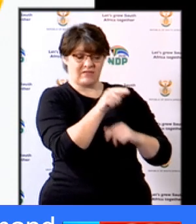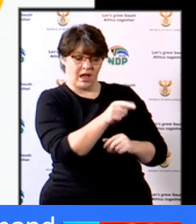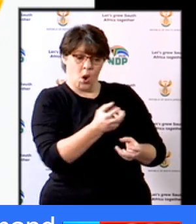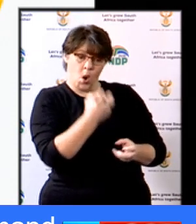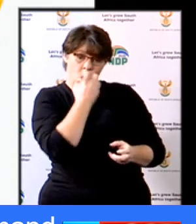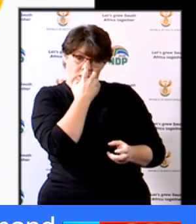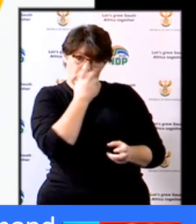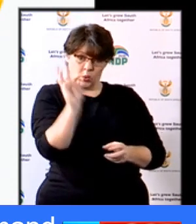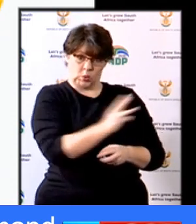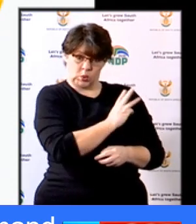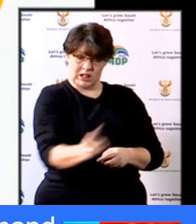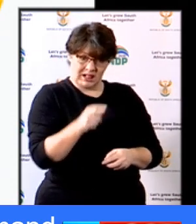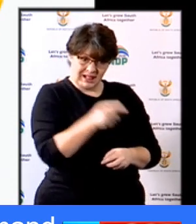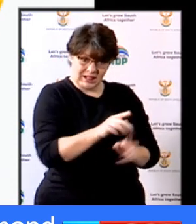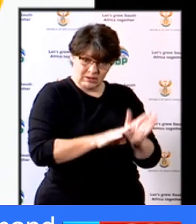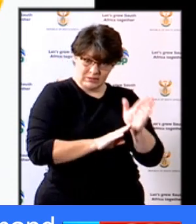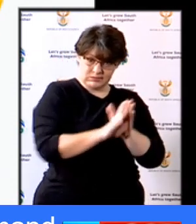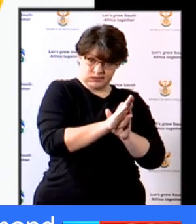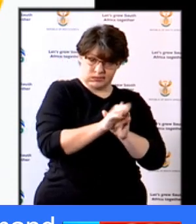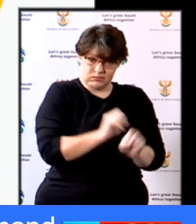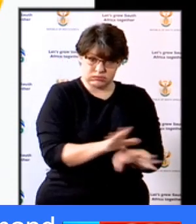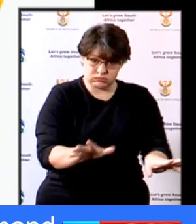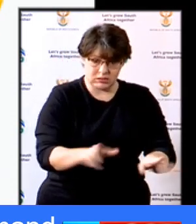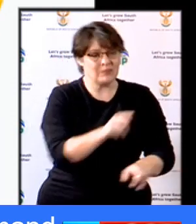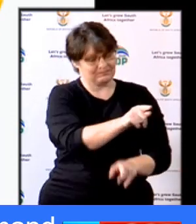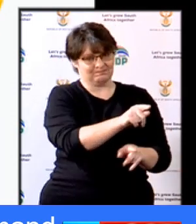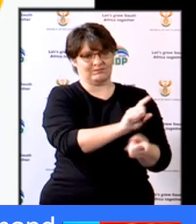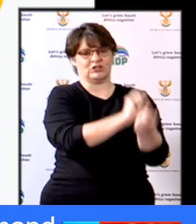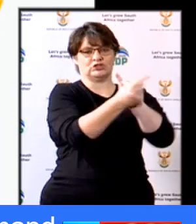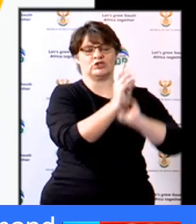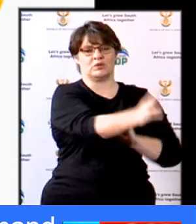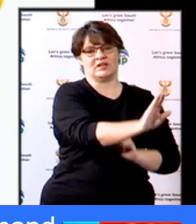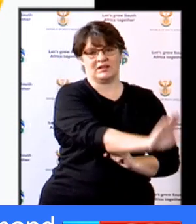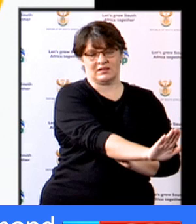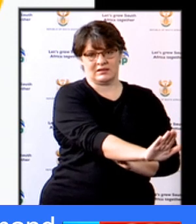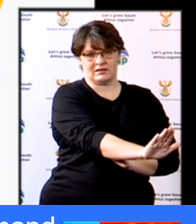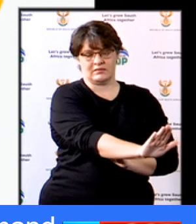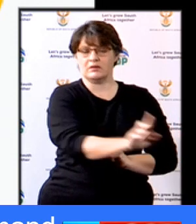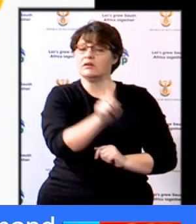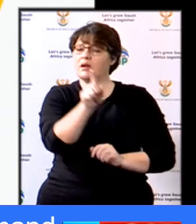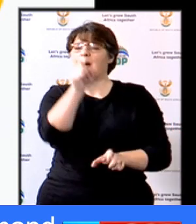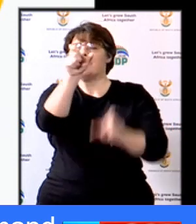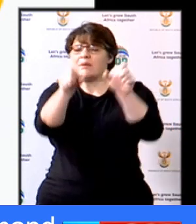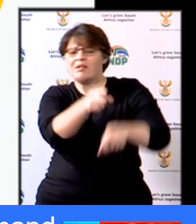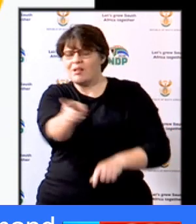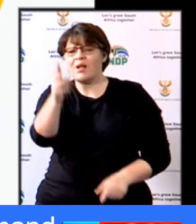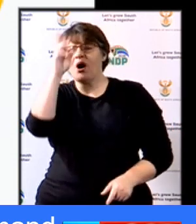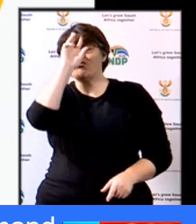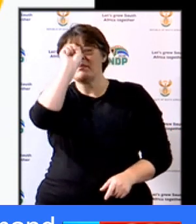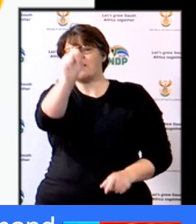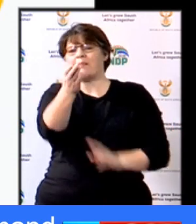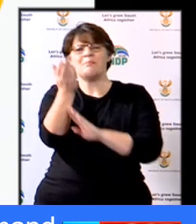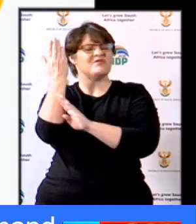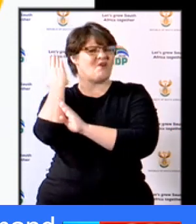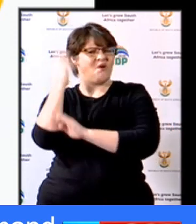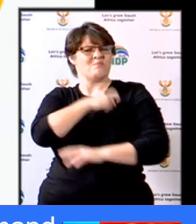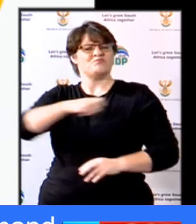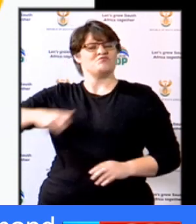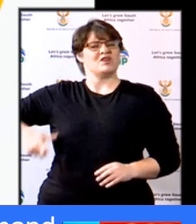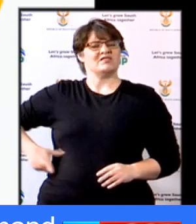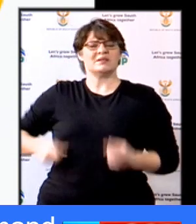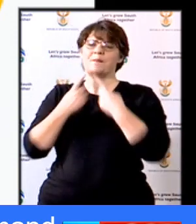hotspot. And compatriots will remember that the president